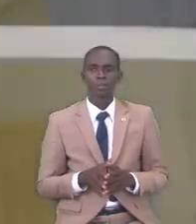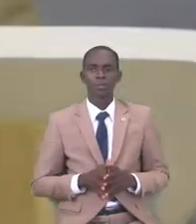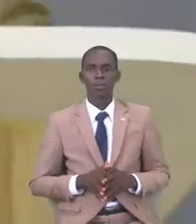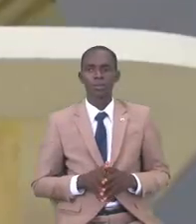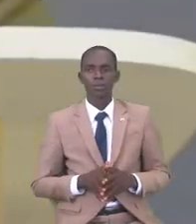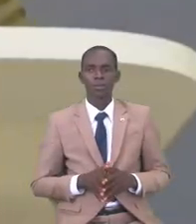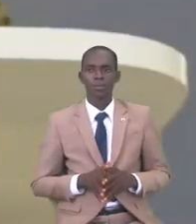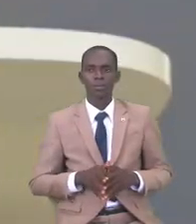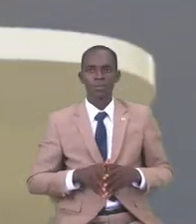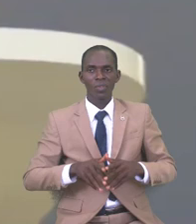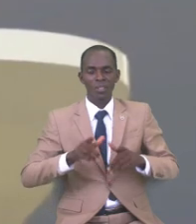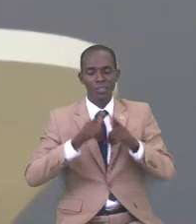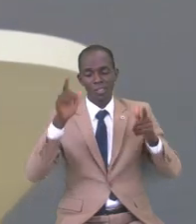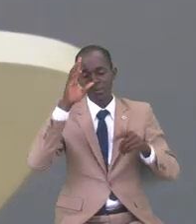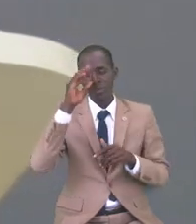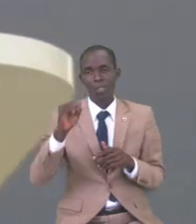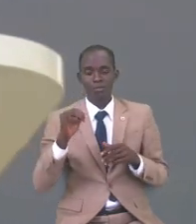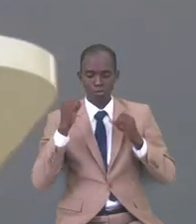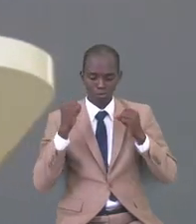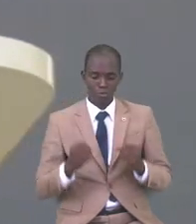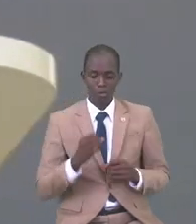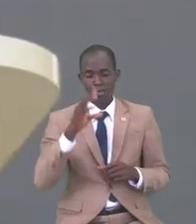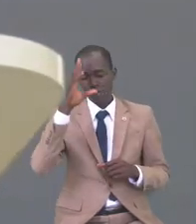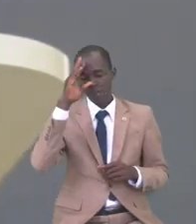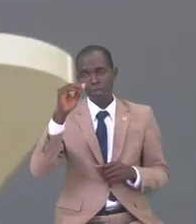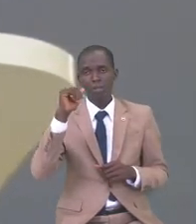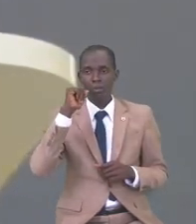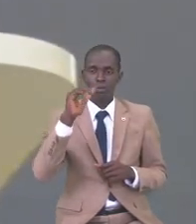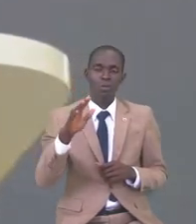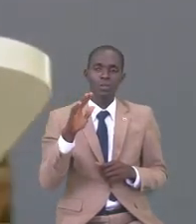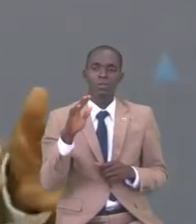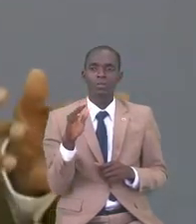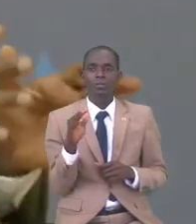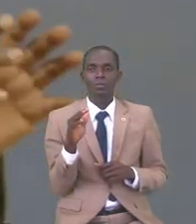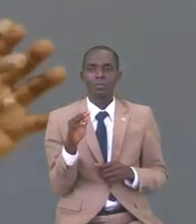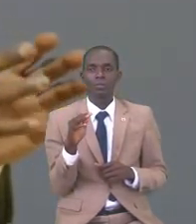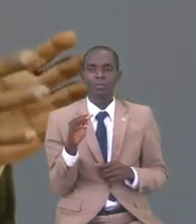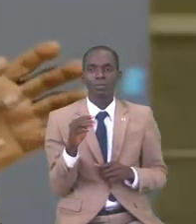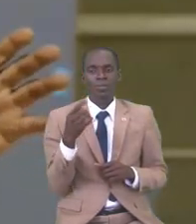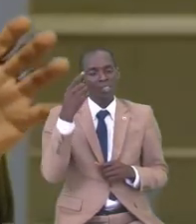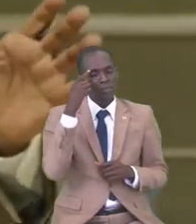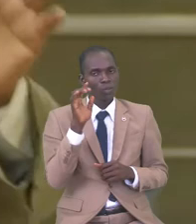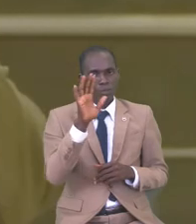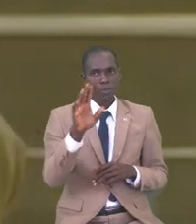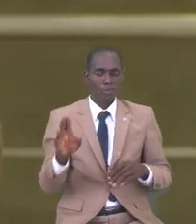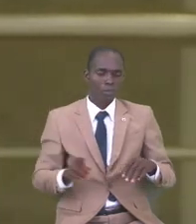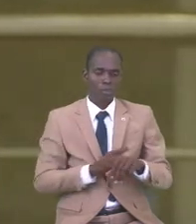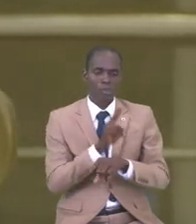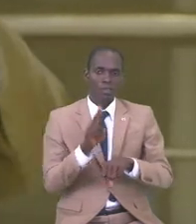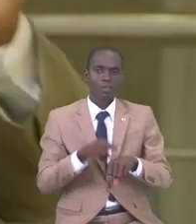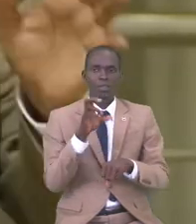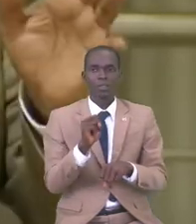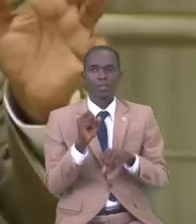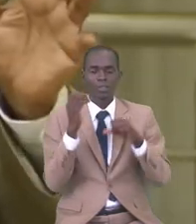Dynamic man. Dynamic woman. for your nation's